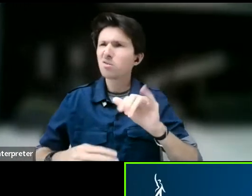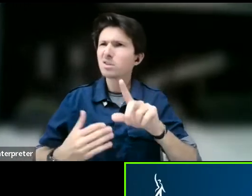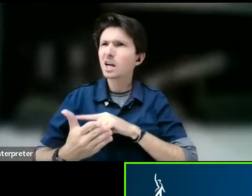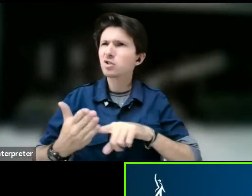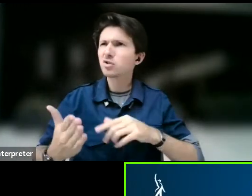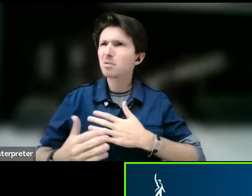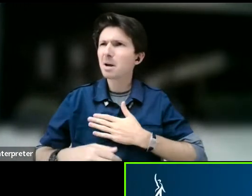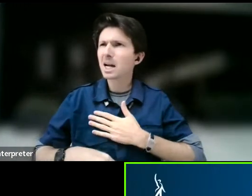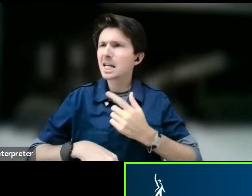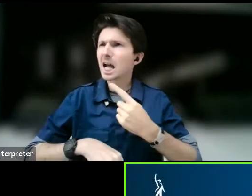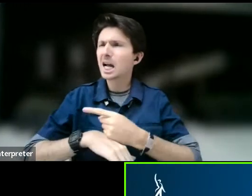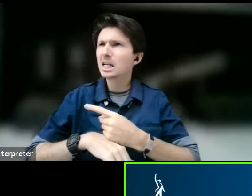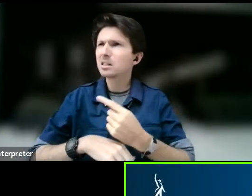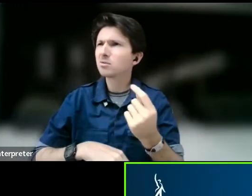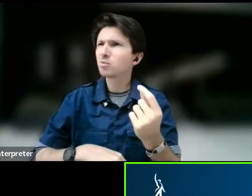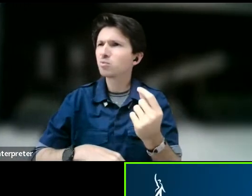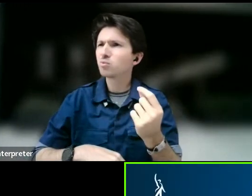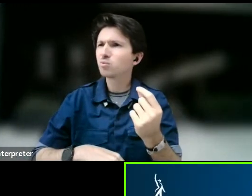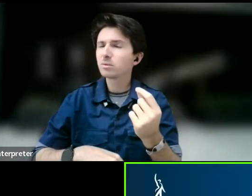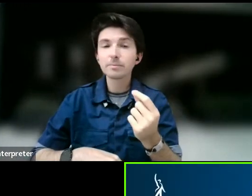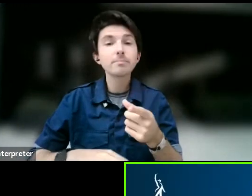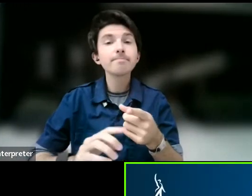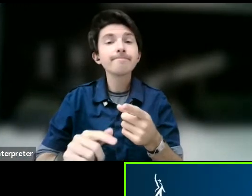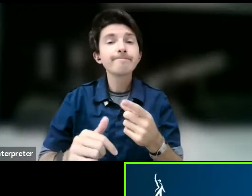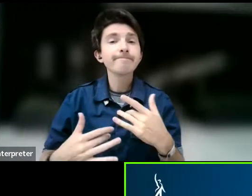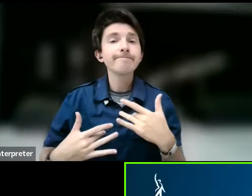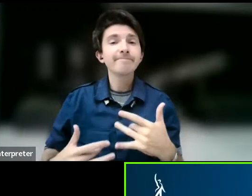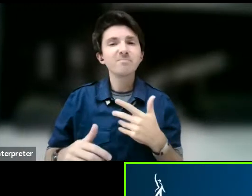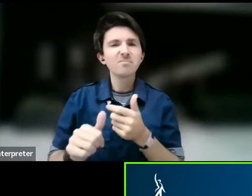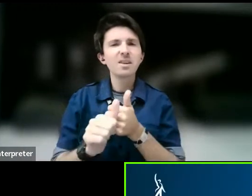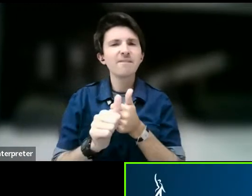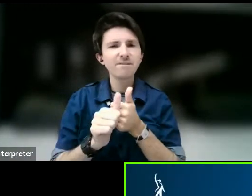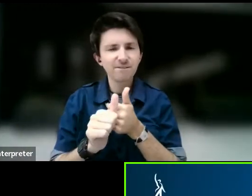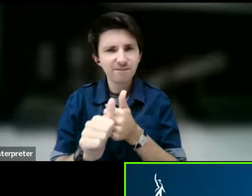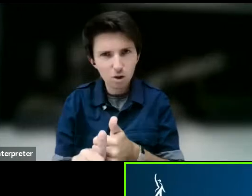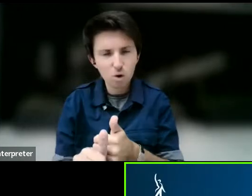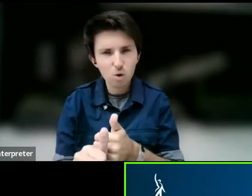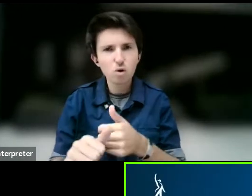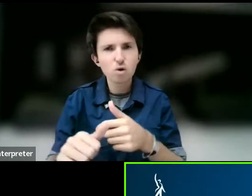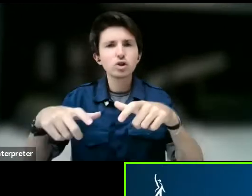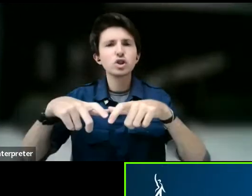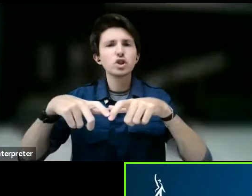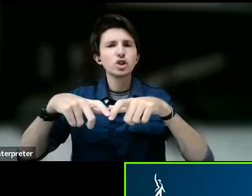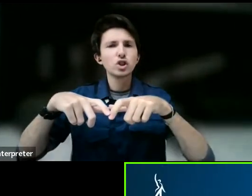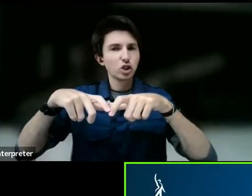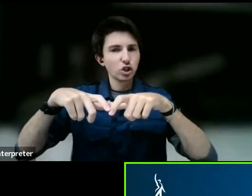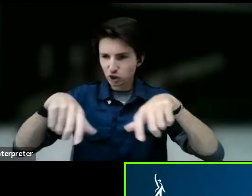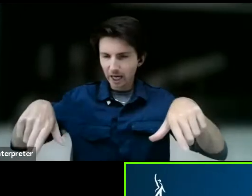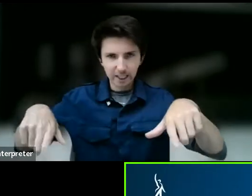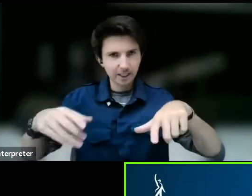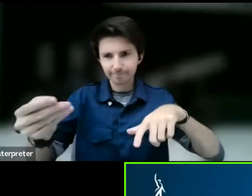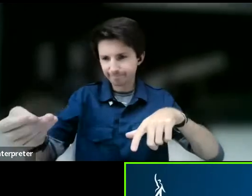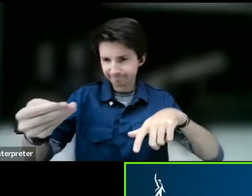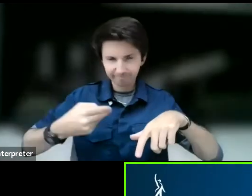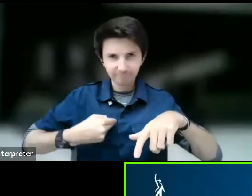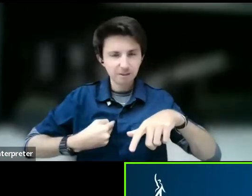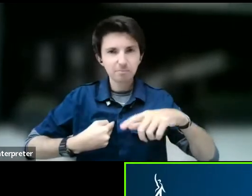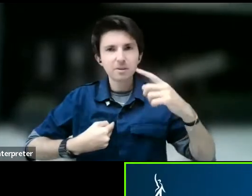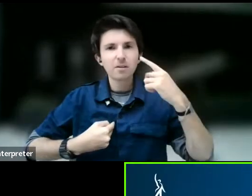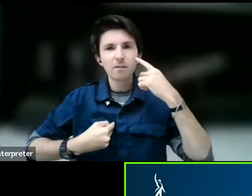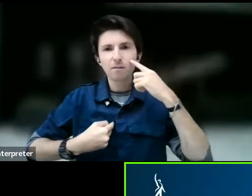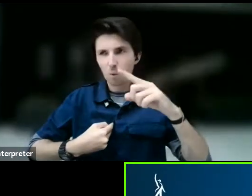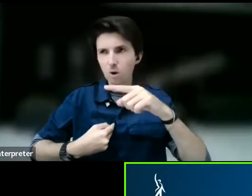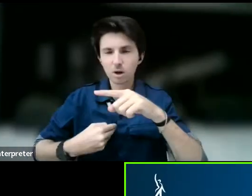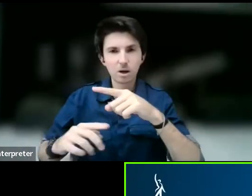schedules. So I would say that those checks would always need to be post the following week, Friday or Thursday, depending if